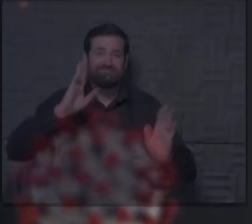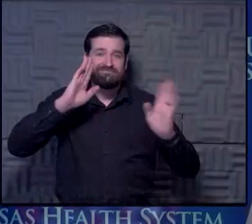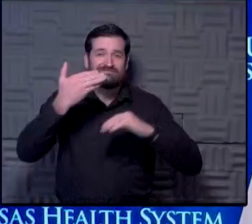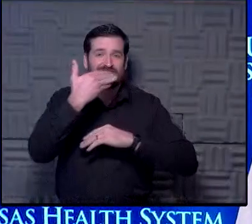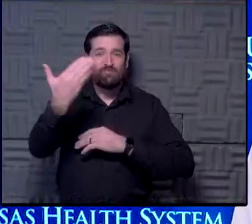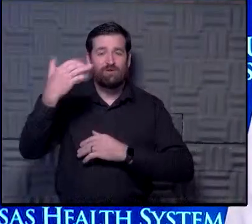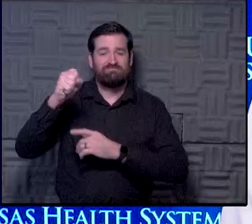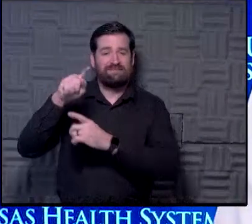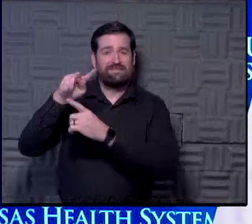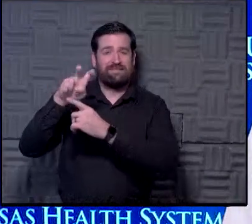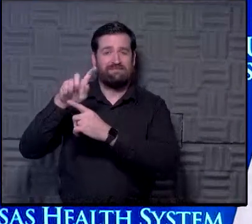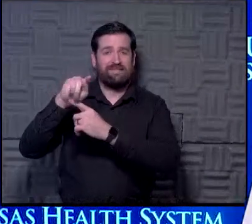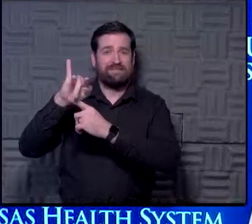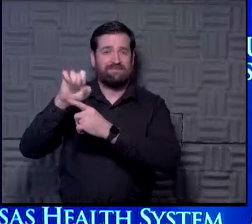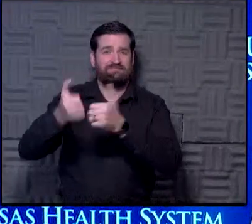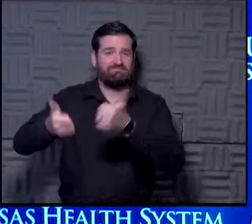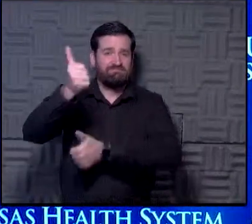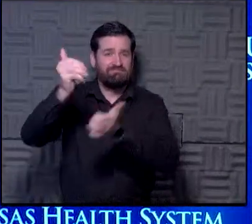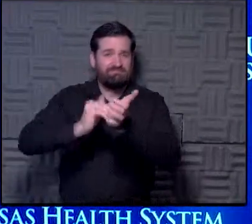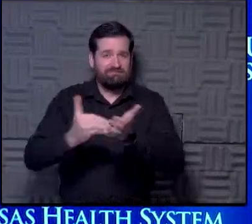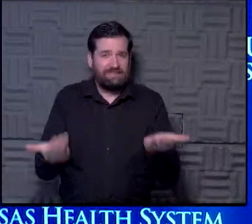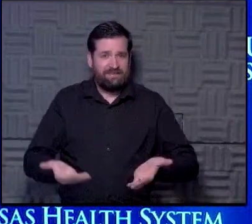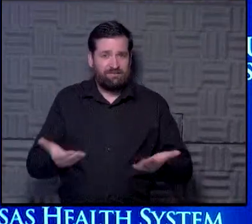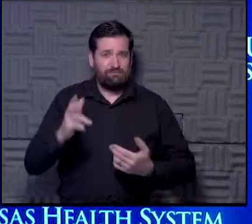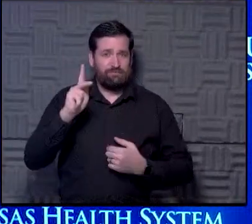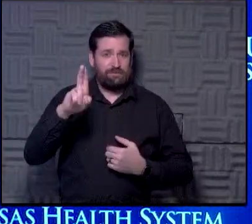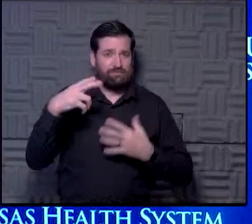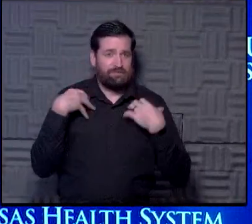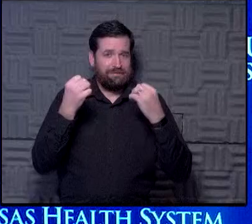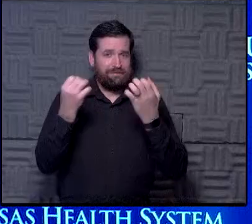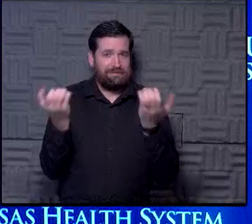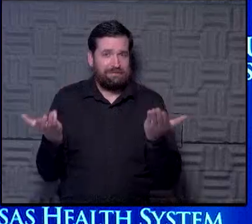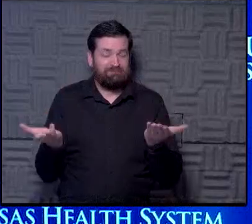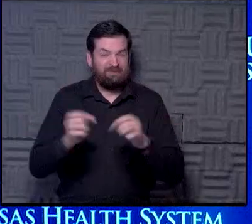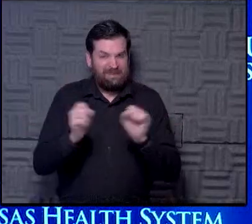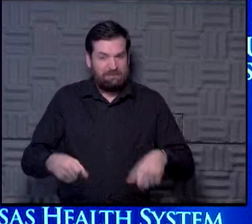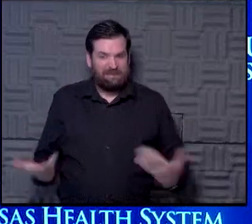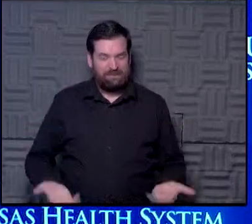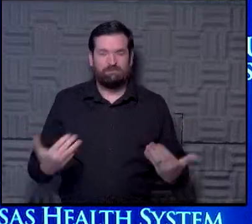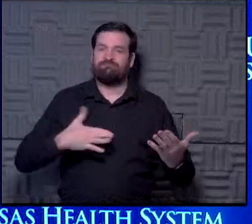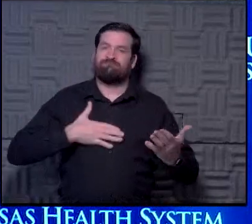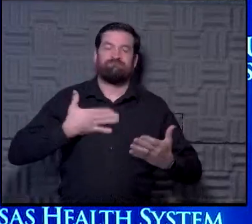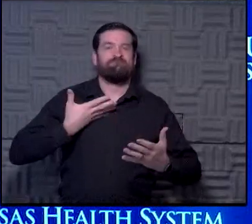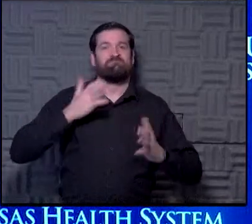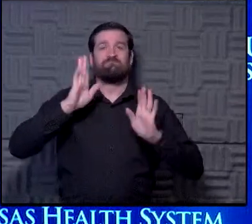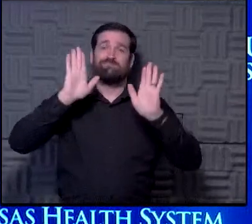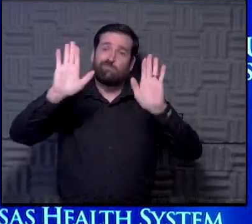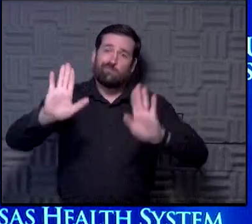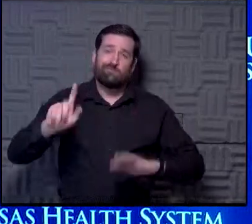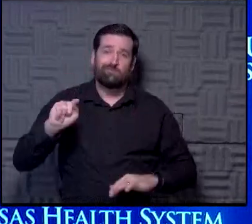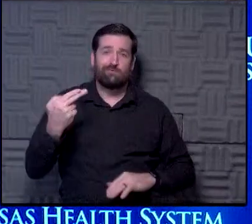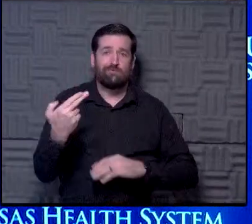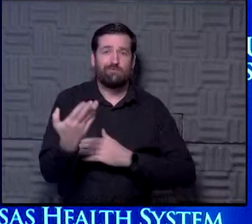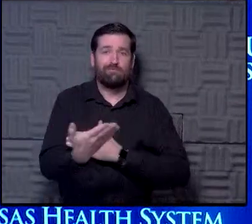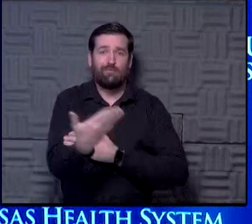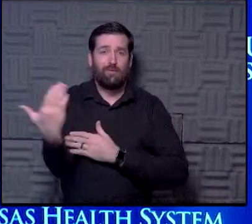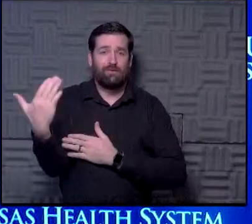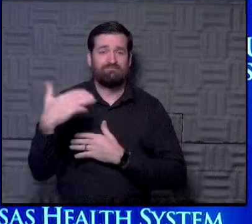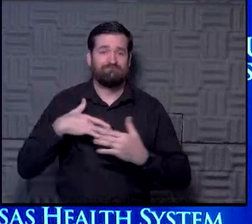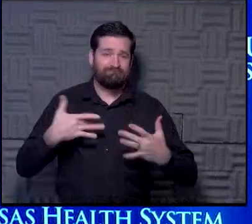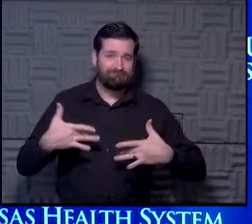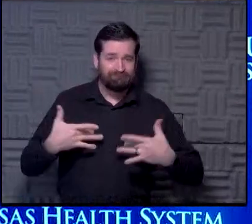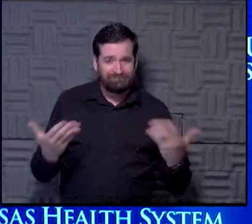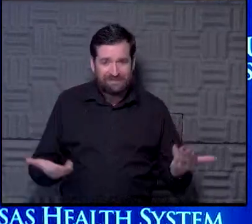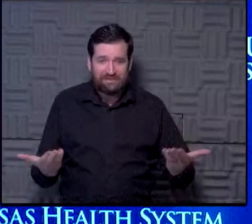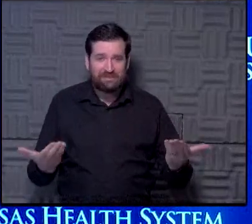Hey, good morning. This is Steve Stites, Chief Medical Officer here at the University of Kansas Health System. Delighted to be back with you on this wonderful Thursday morning. Delighted we all